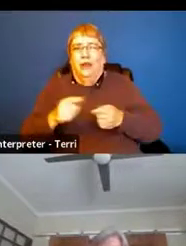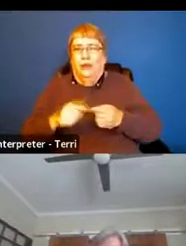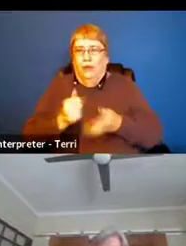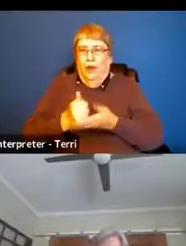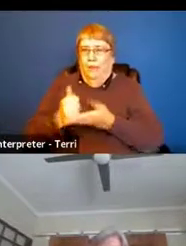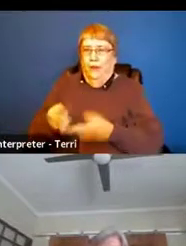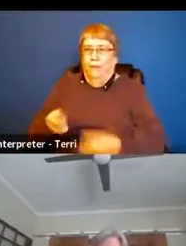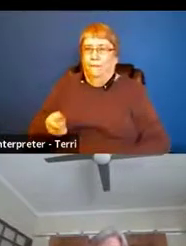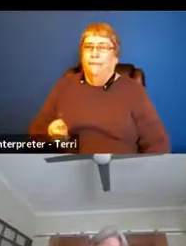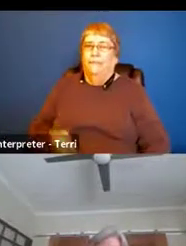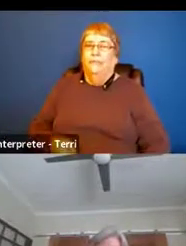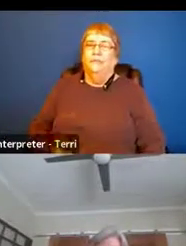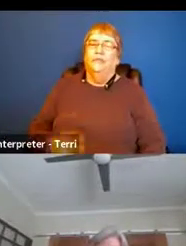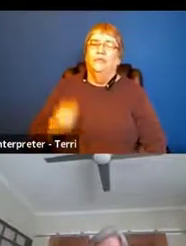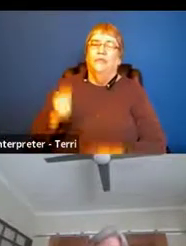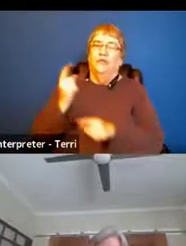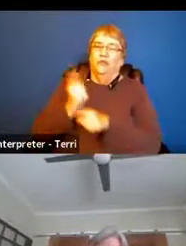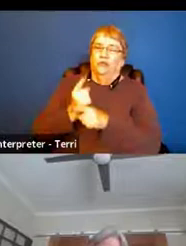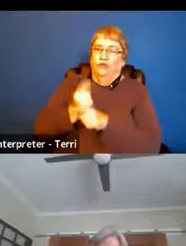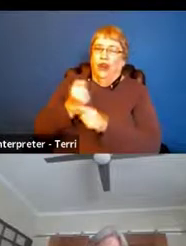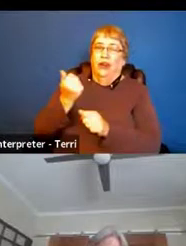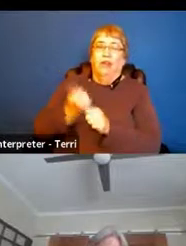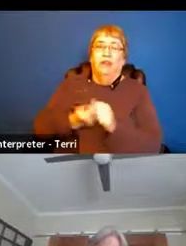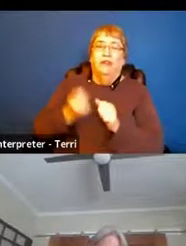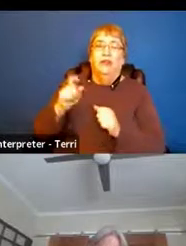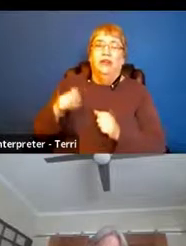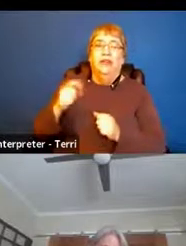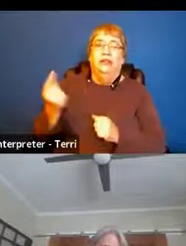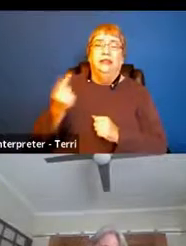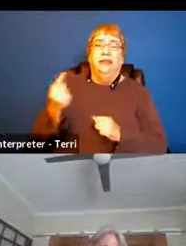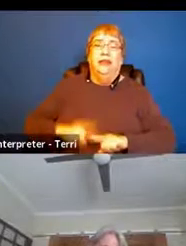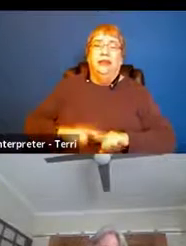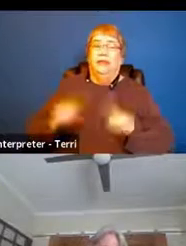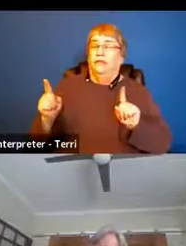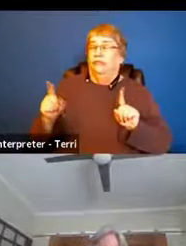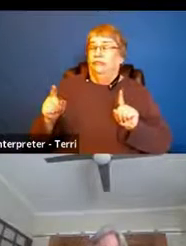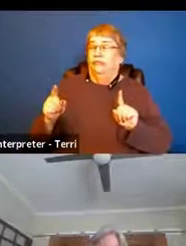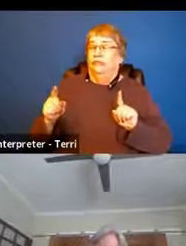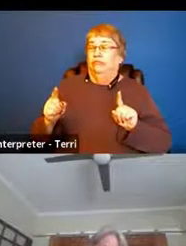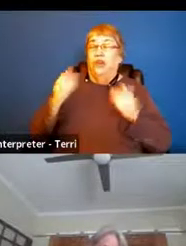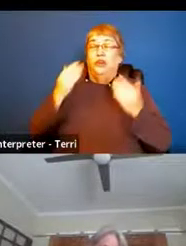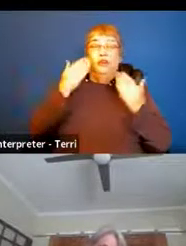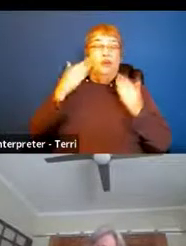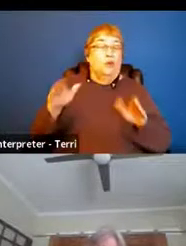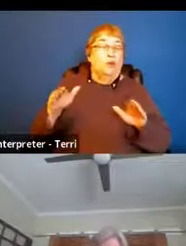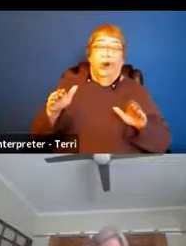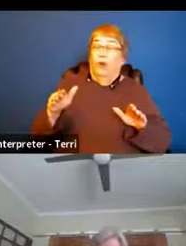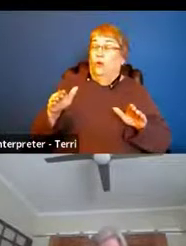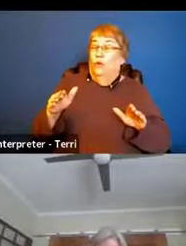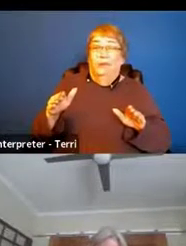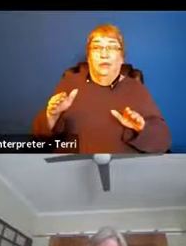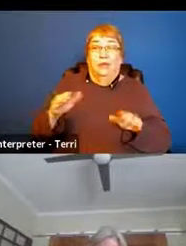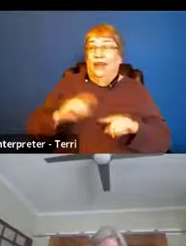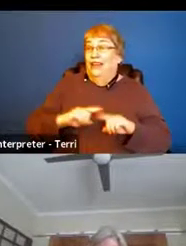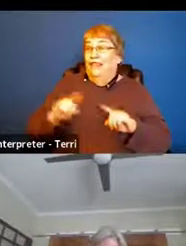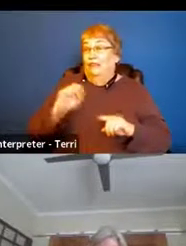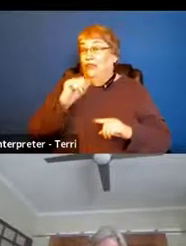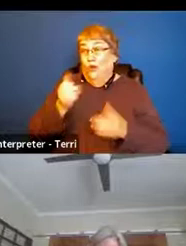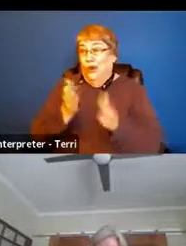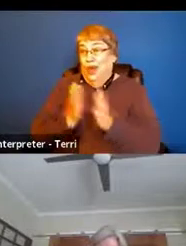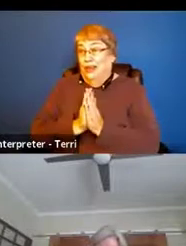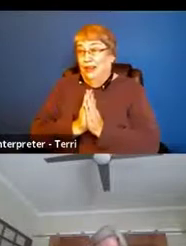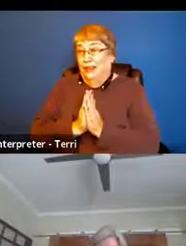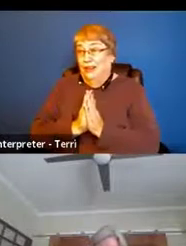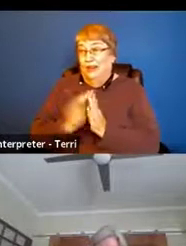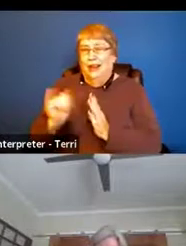Yeah. Everyone needs something different. And so we really can't know unless you ask. And just like the grief we were mentioning earlier, I think, you